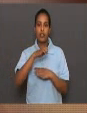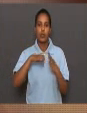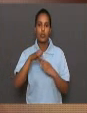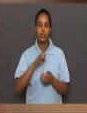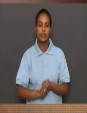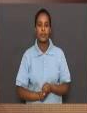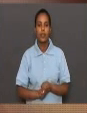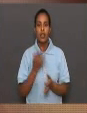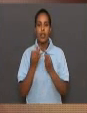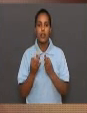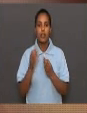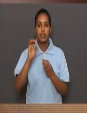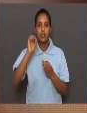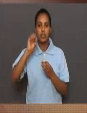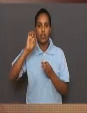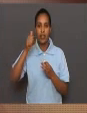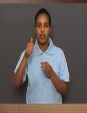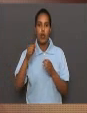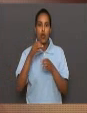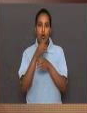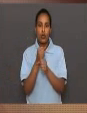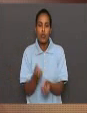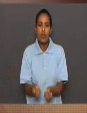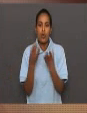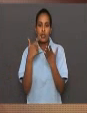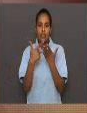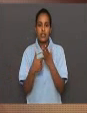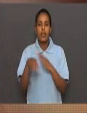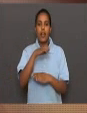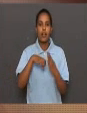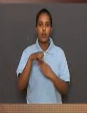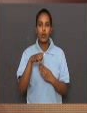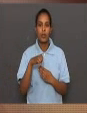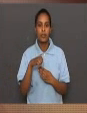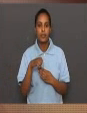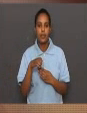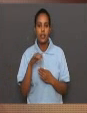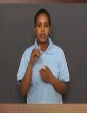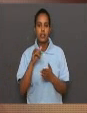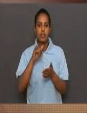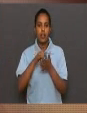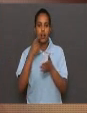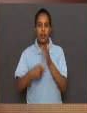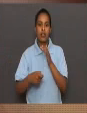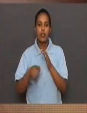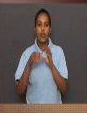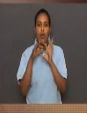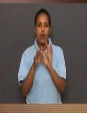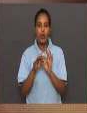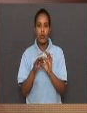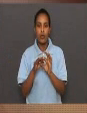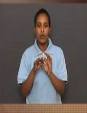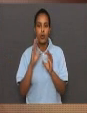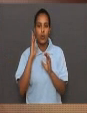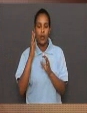electrons. If the sea contains more of these electrons, then the resultant bond